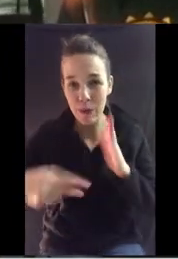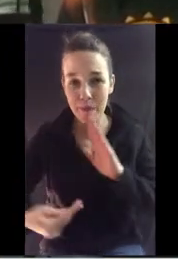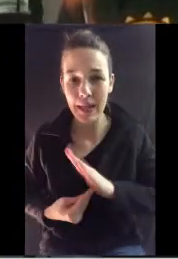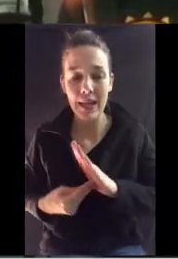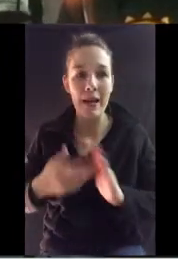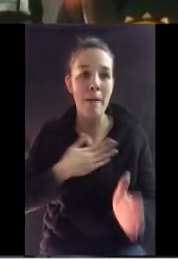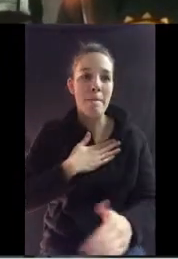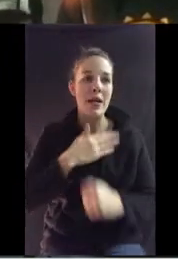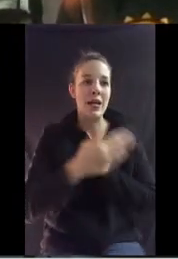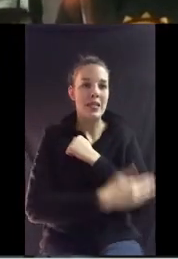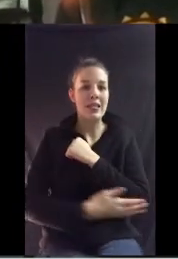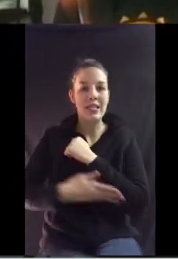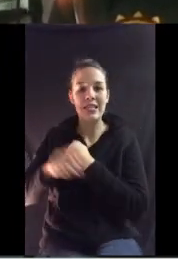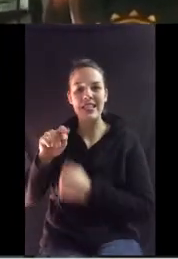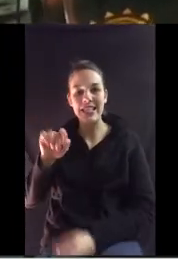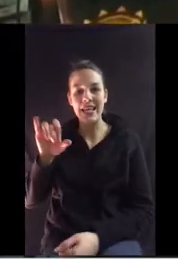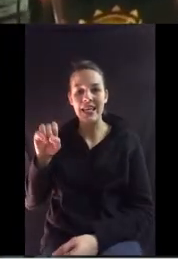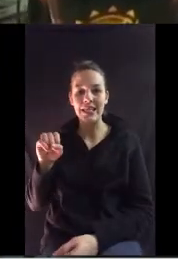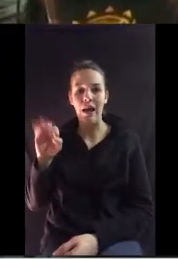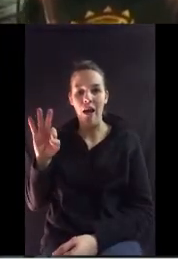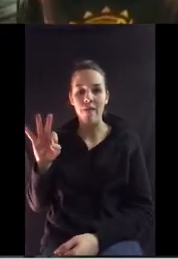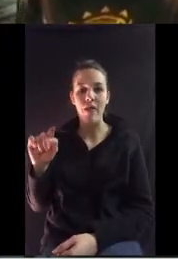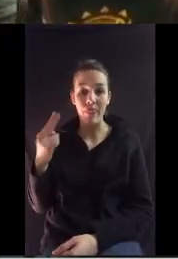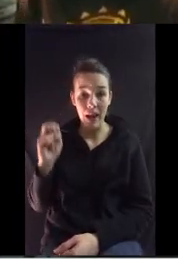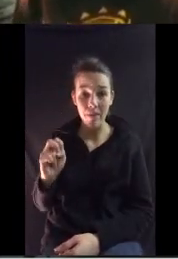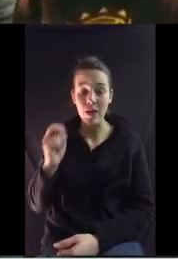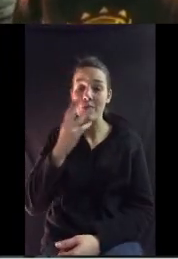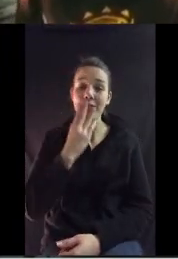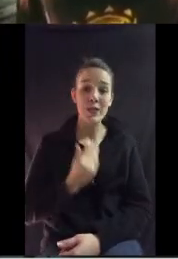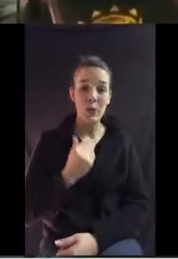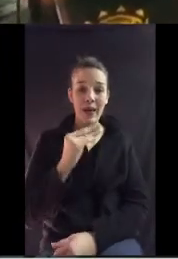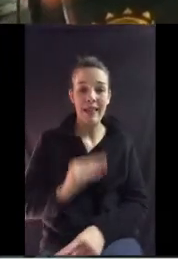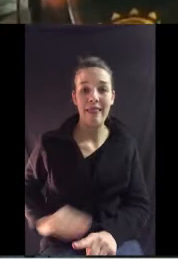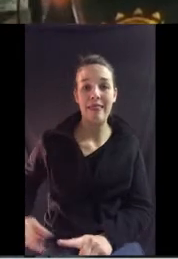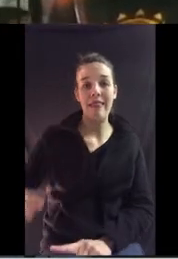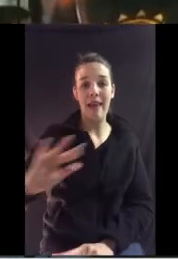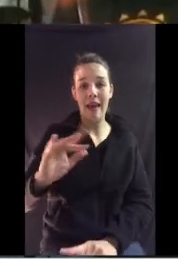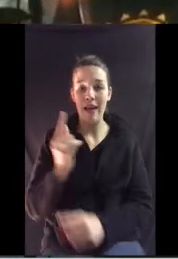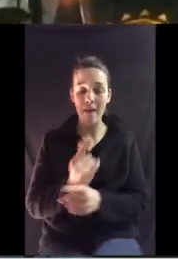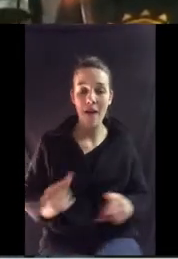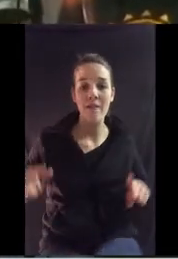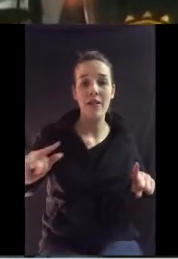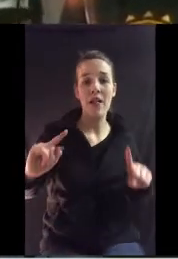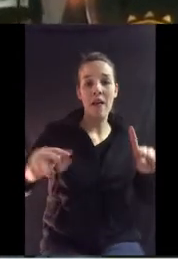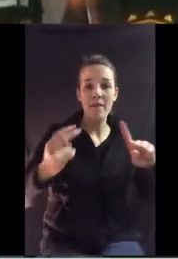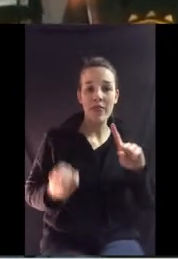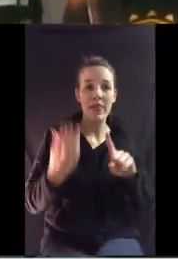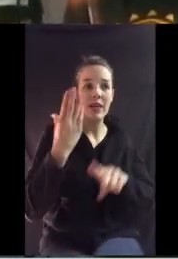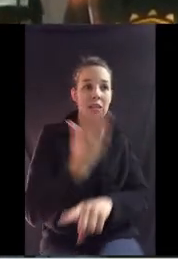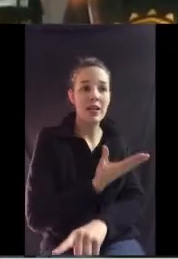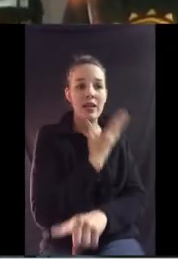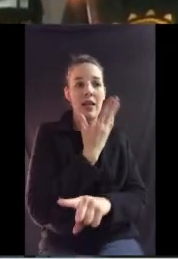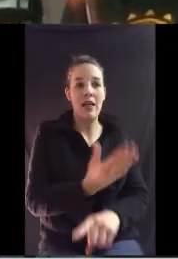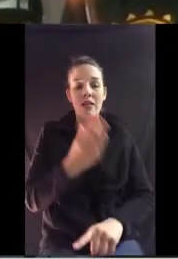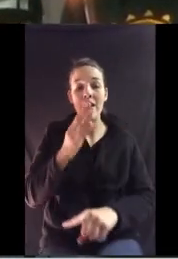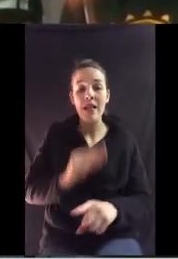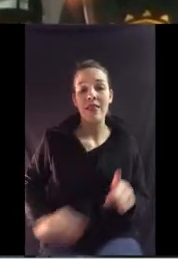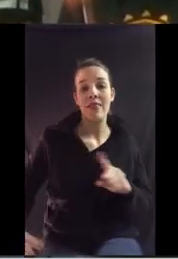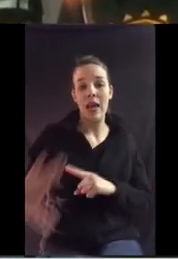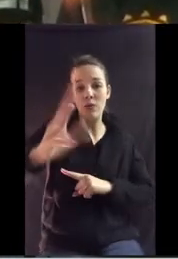with a new meaning. My country, tis of thee, sweet land of liberty, of thee I